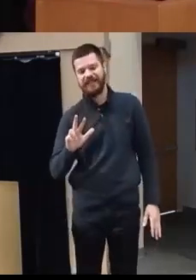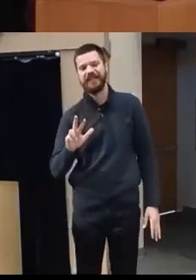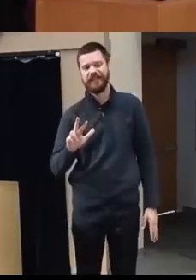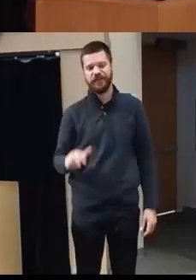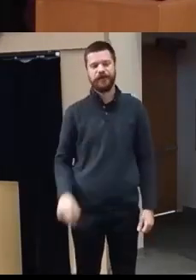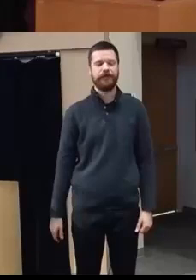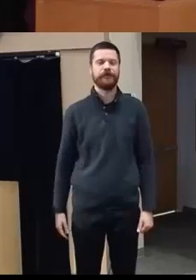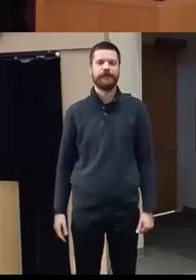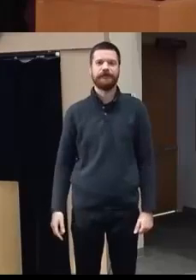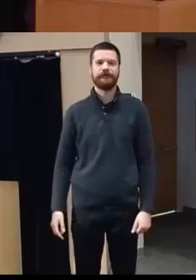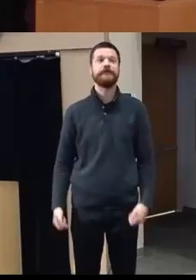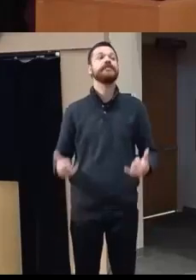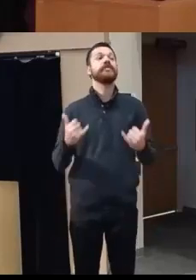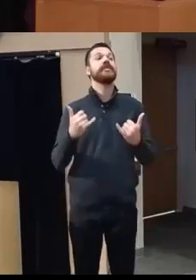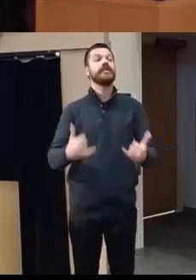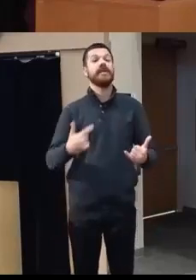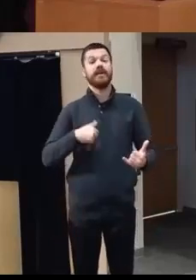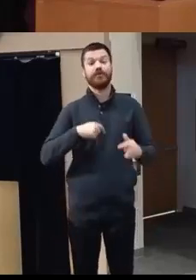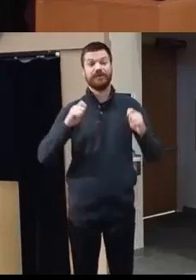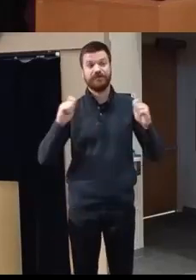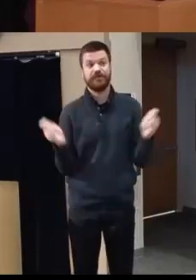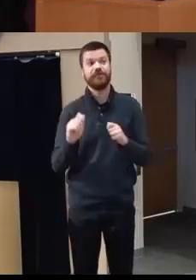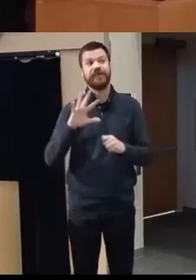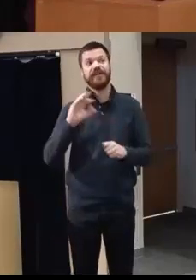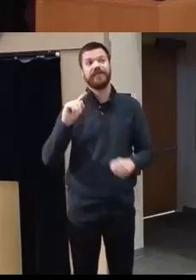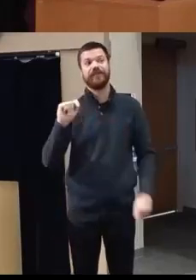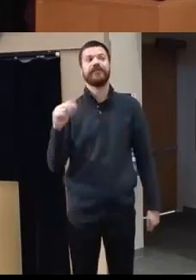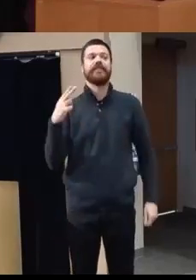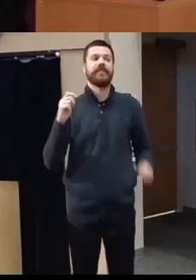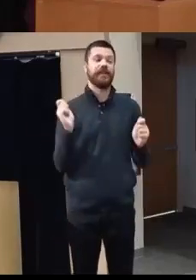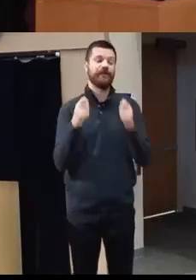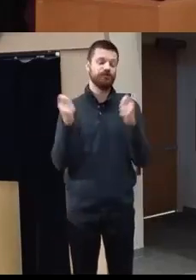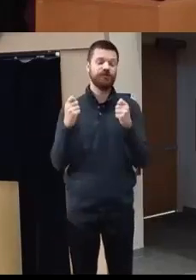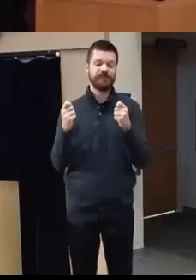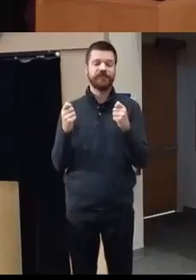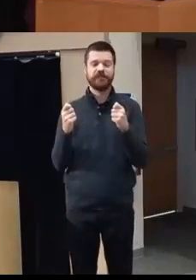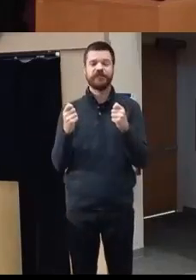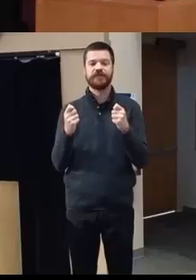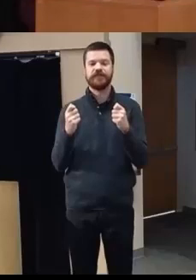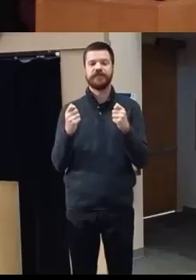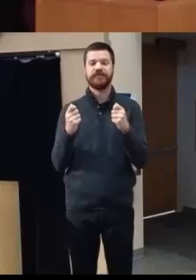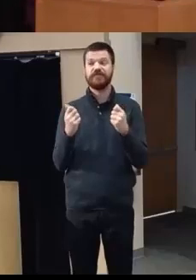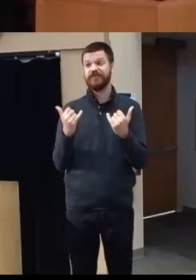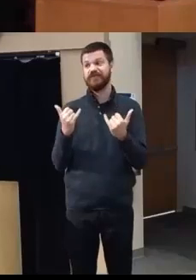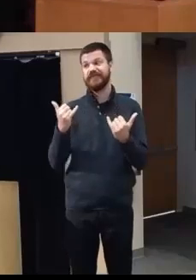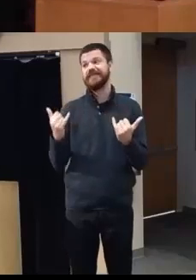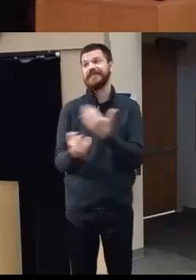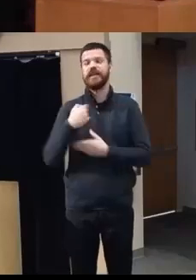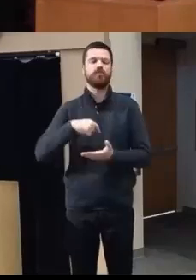1973. And we are now celebrating our 50th anniversary. And nowadays we call